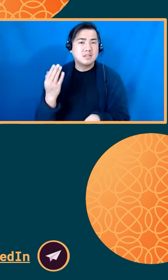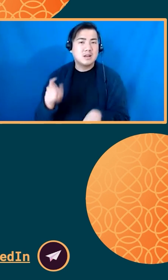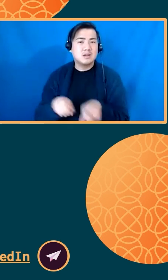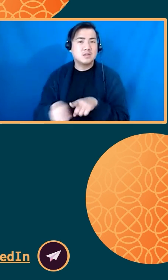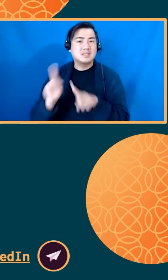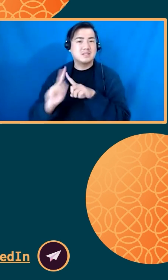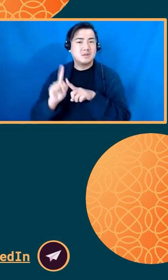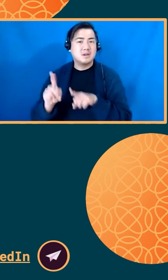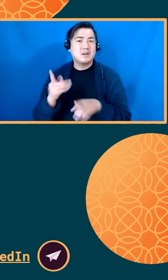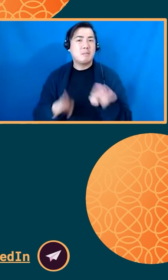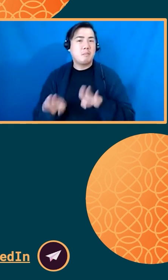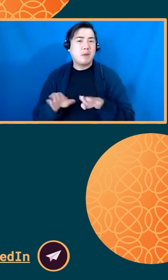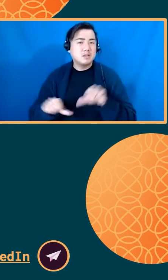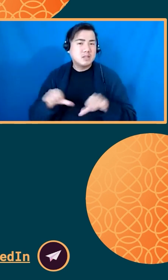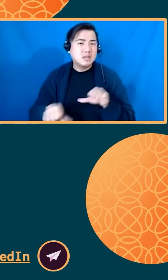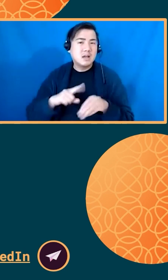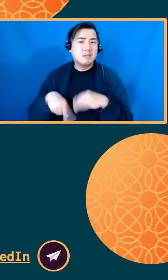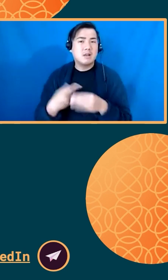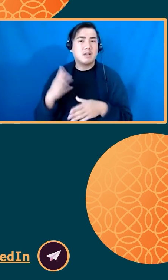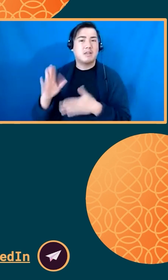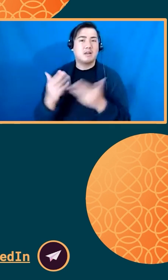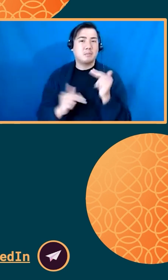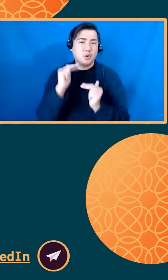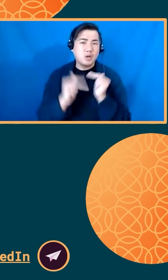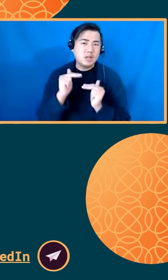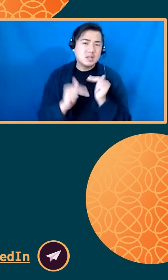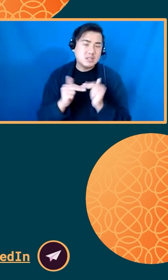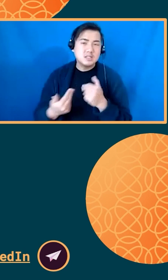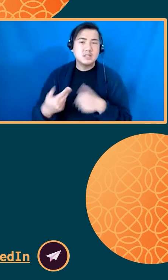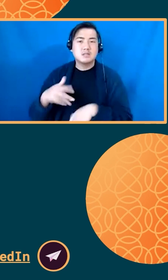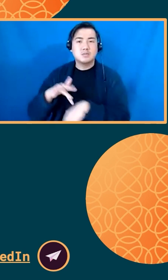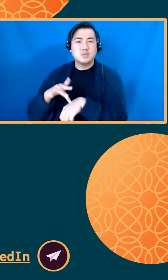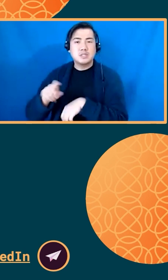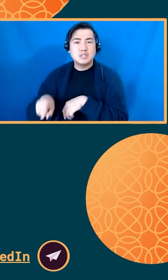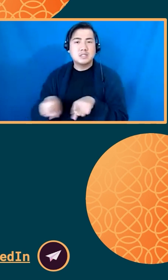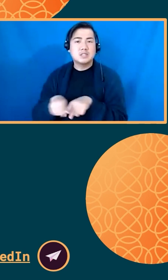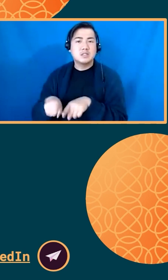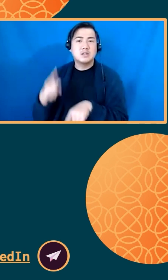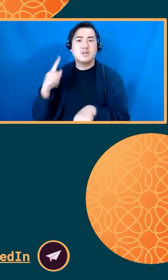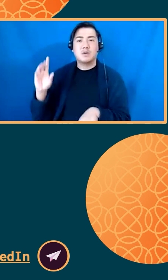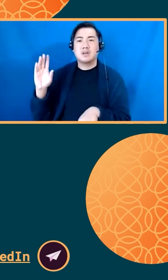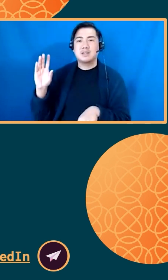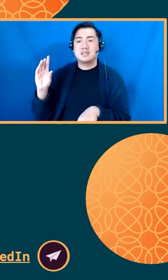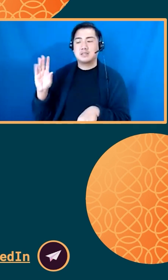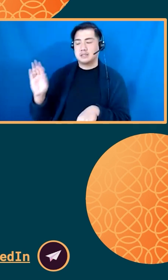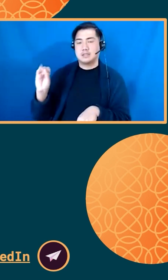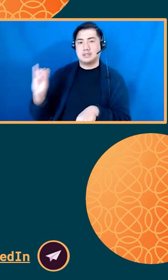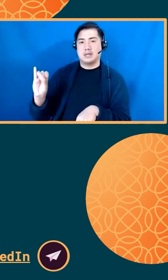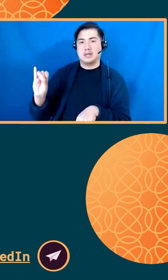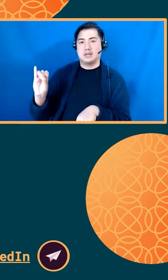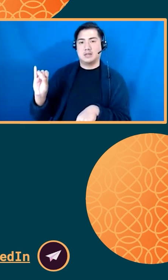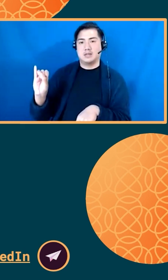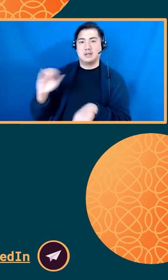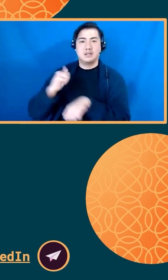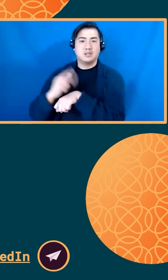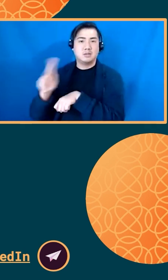organizations on their facility and resource needs, as well as OBI's DEI initiatives. Hazel